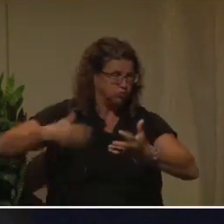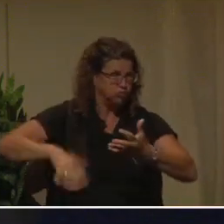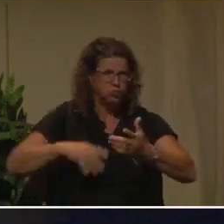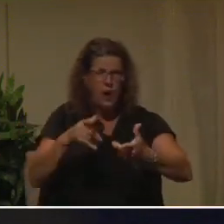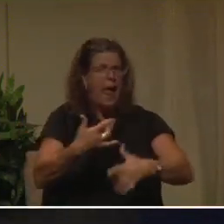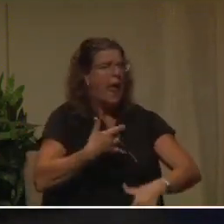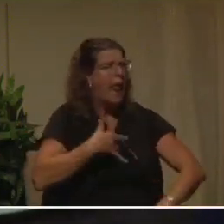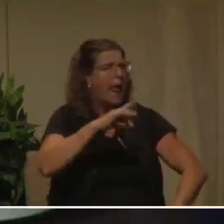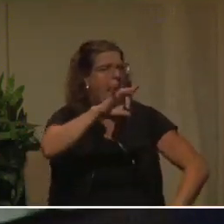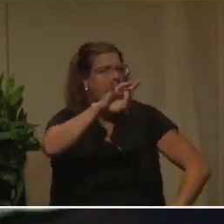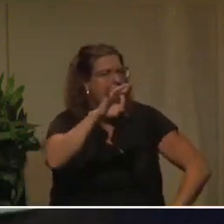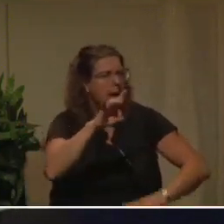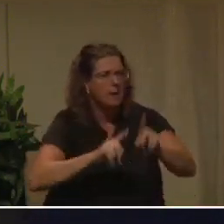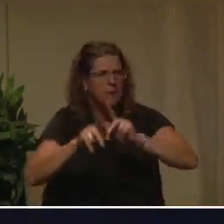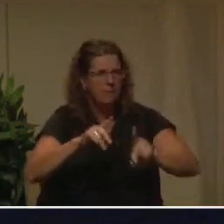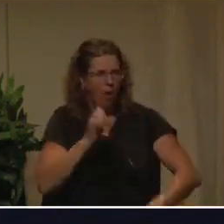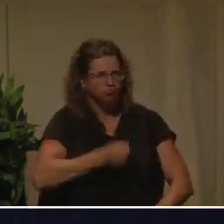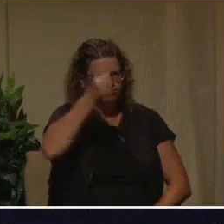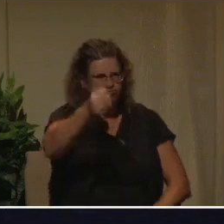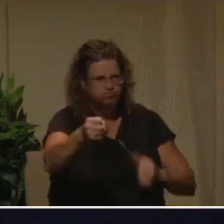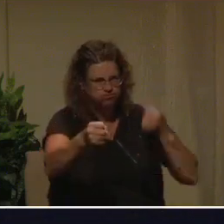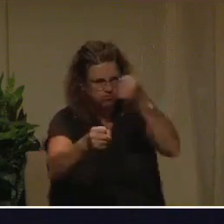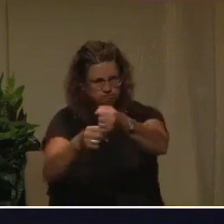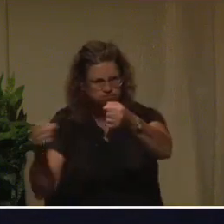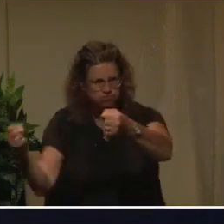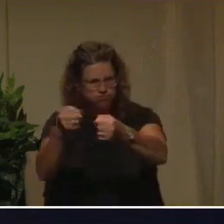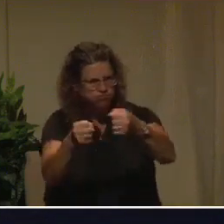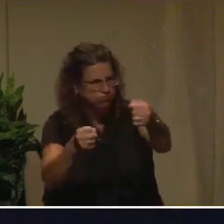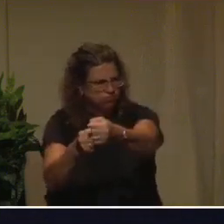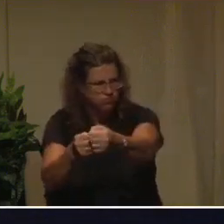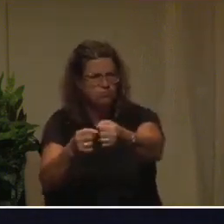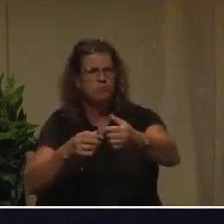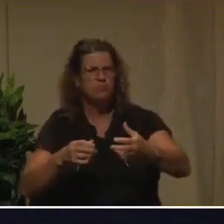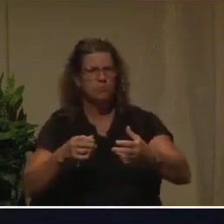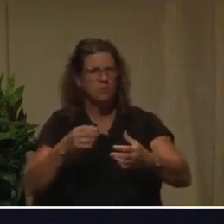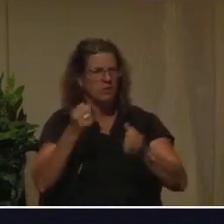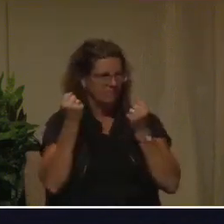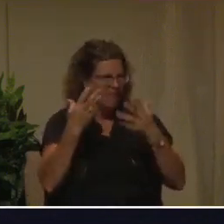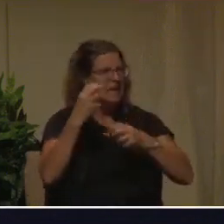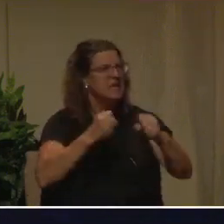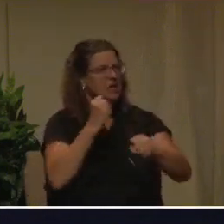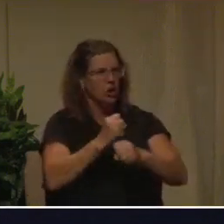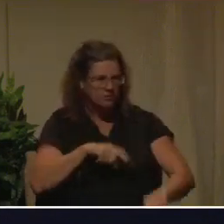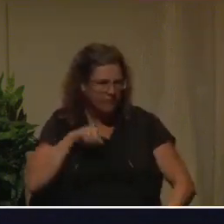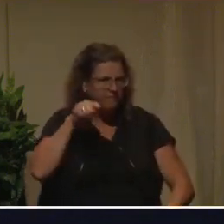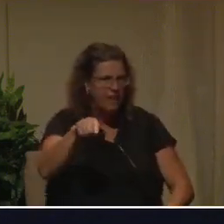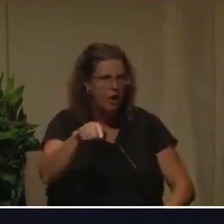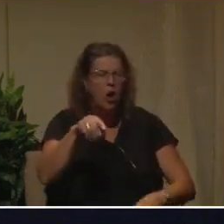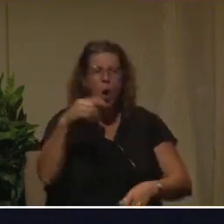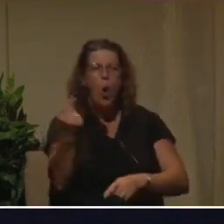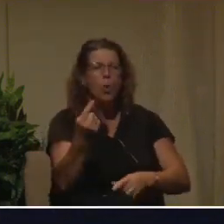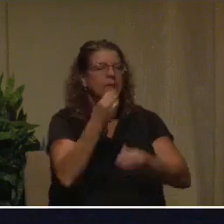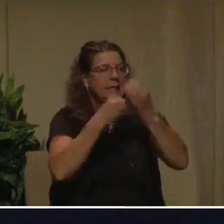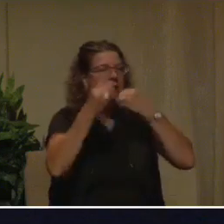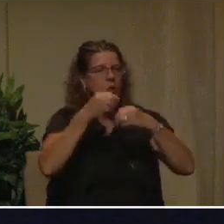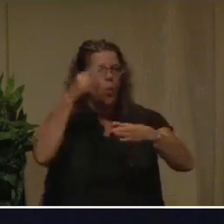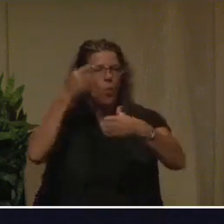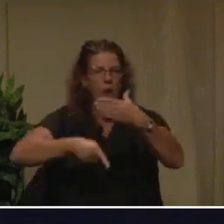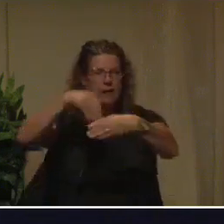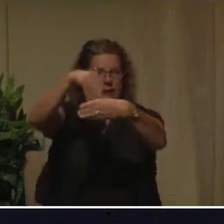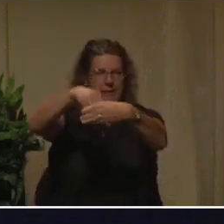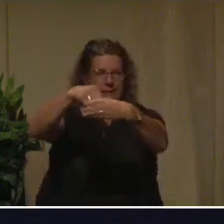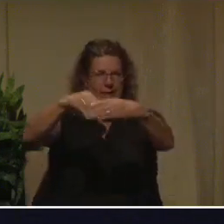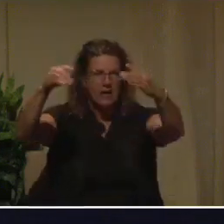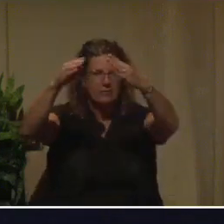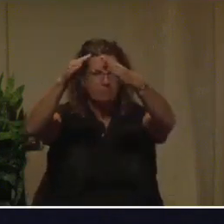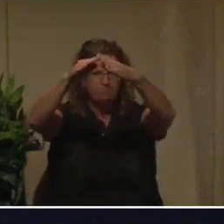8 people, they were going to put them there for a period of several years. And they could only eat what was inside that